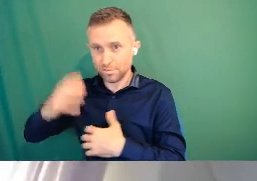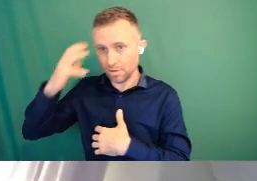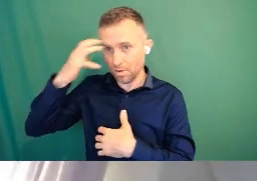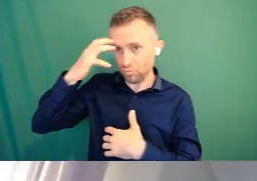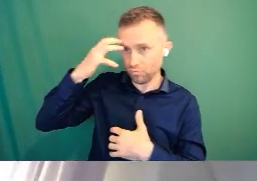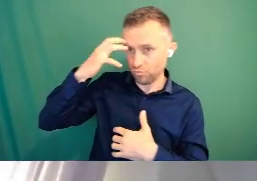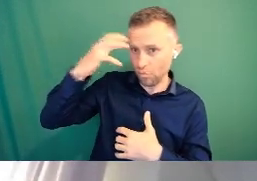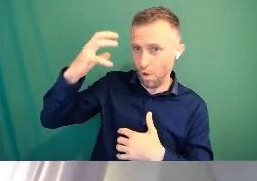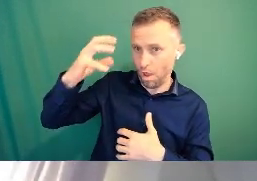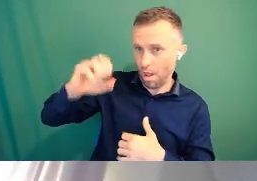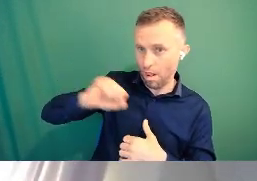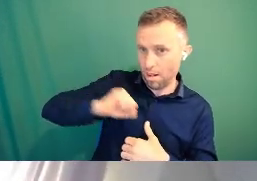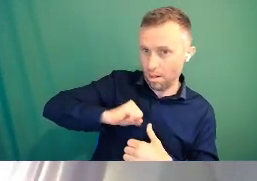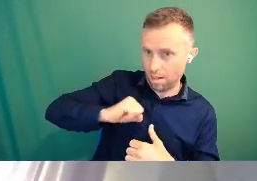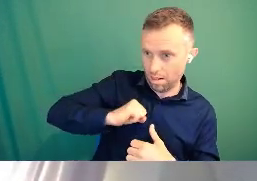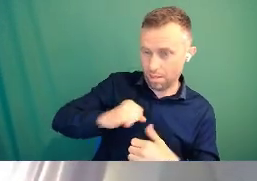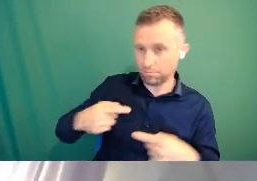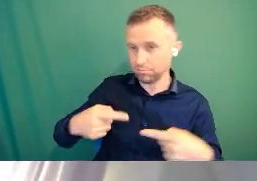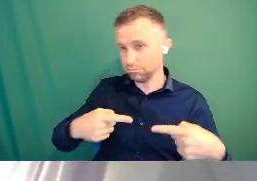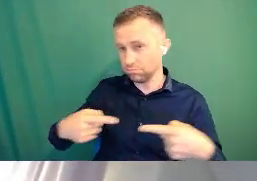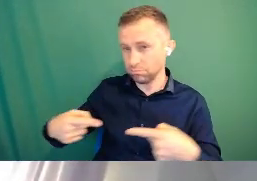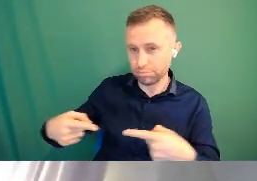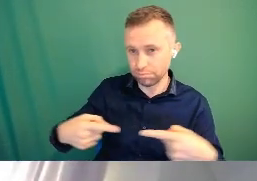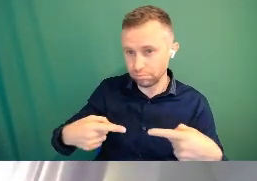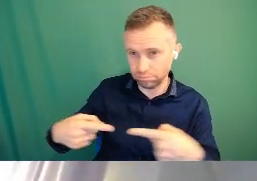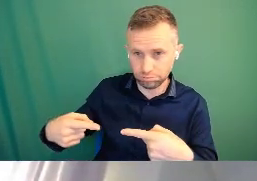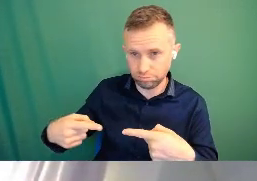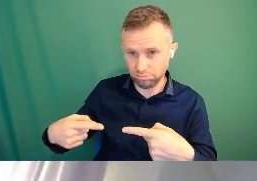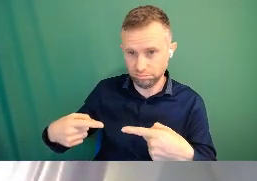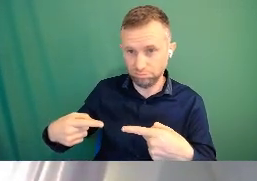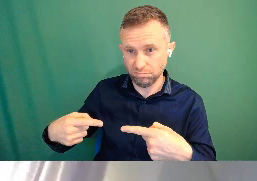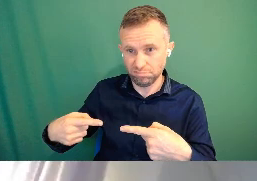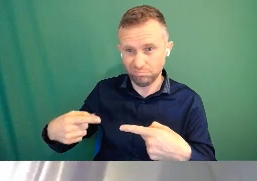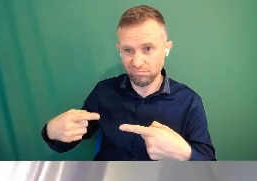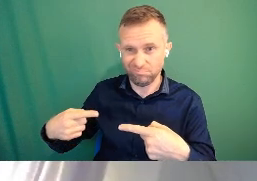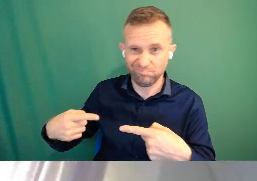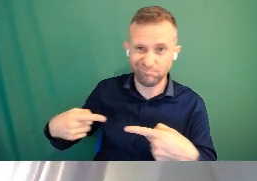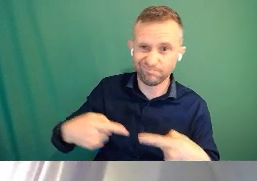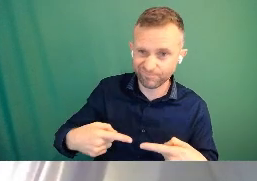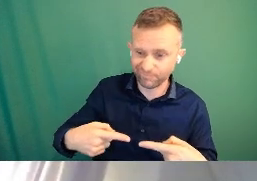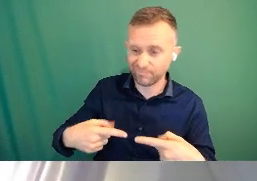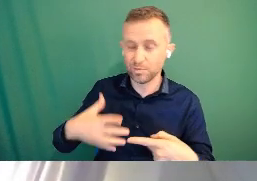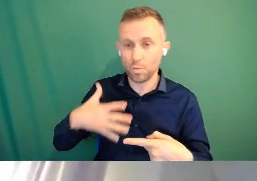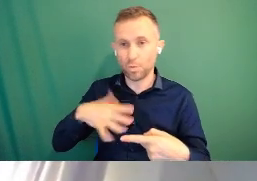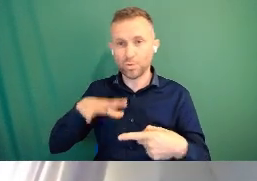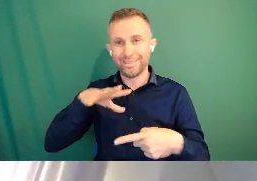demolish, essentially, the royalists' buildings so that they can't be lived in. So